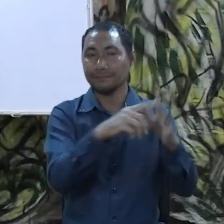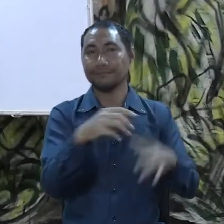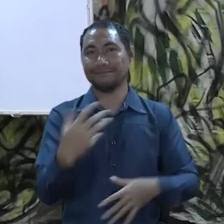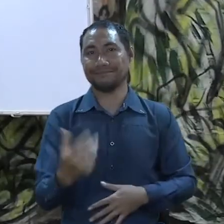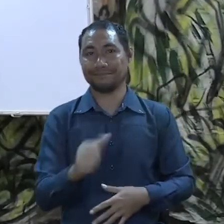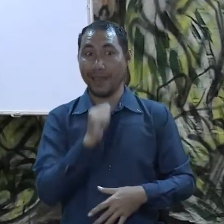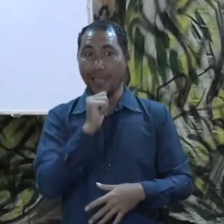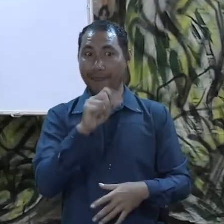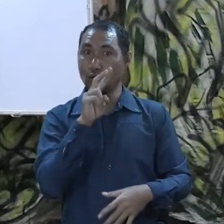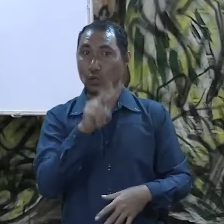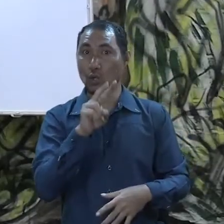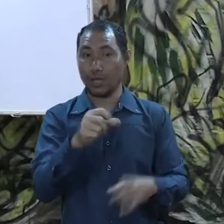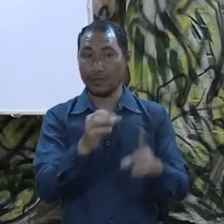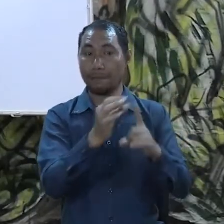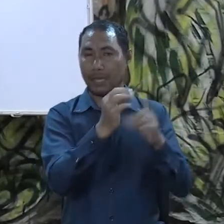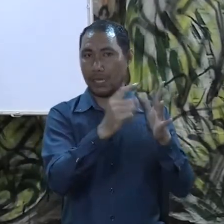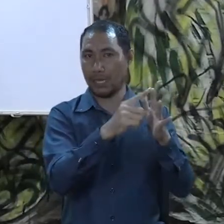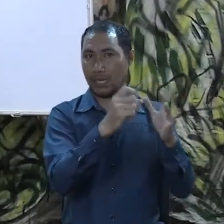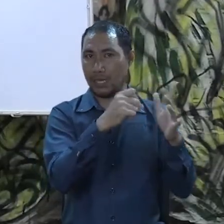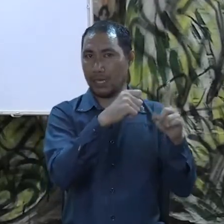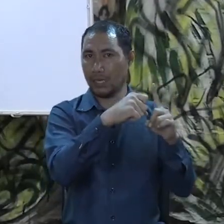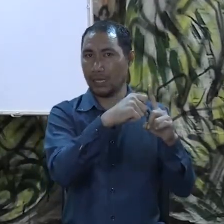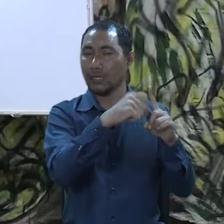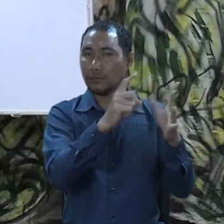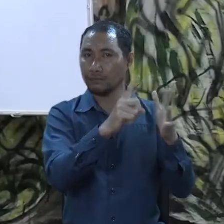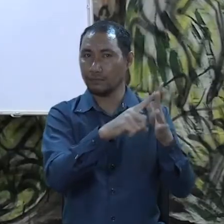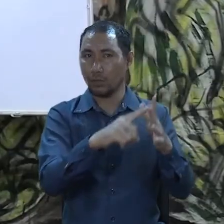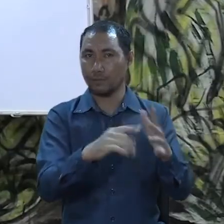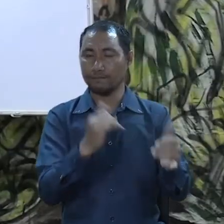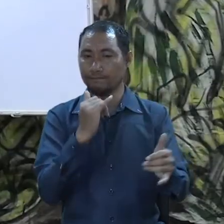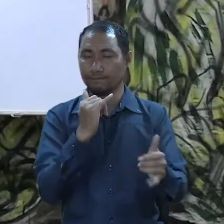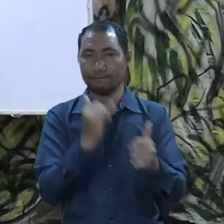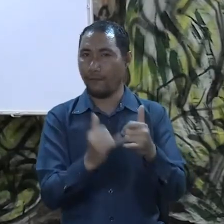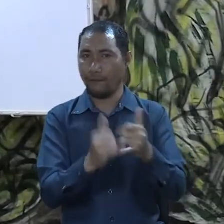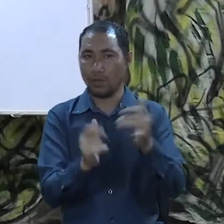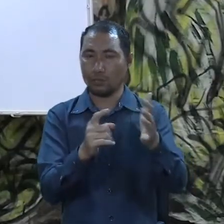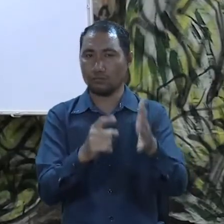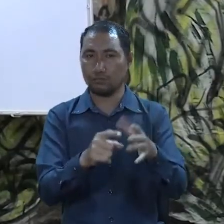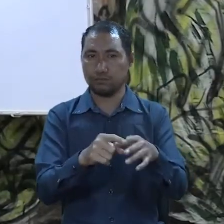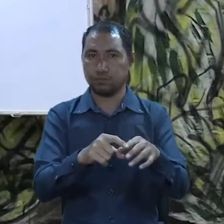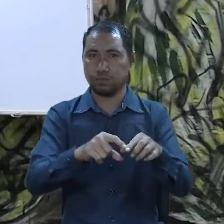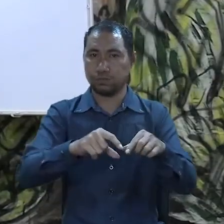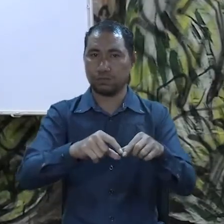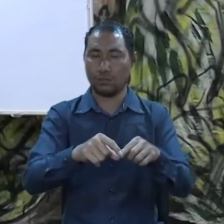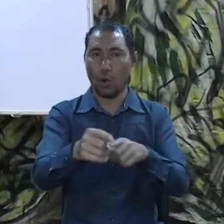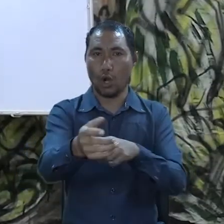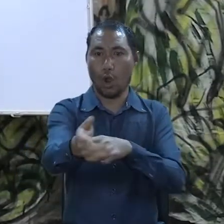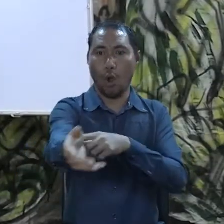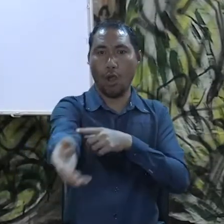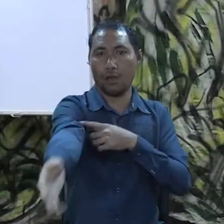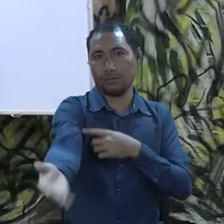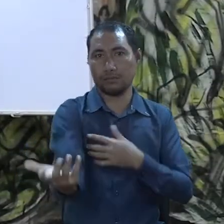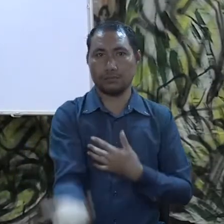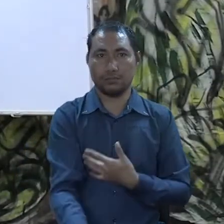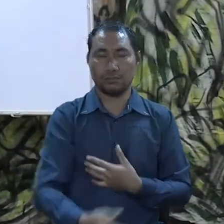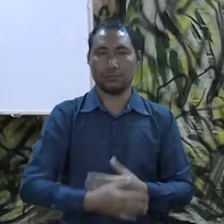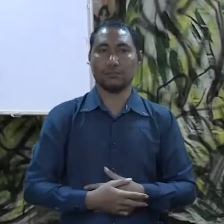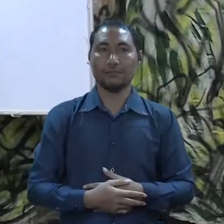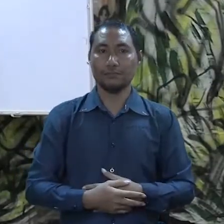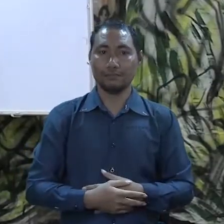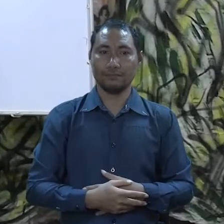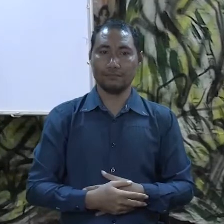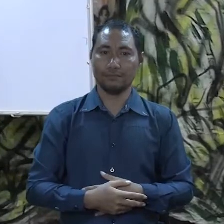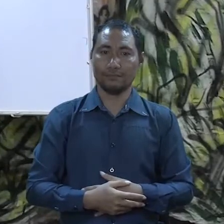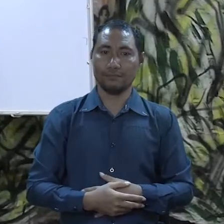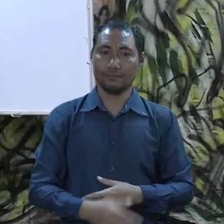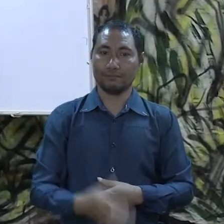in class and try to describe its physical features. physical features, it means what it